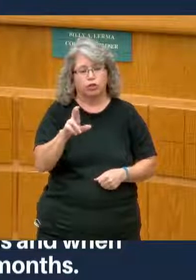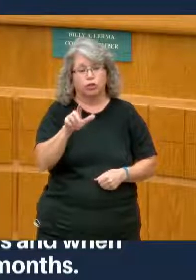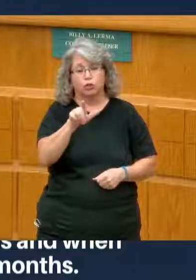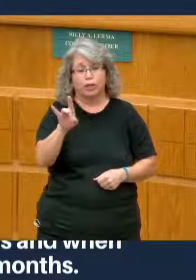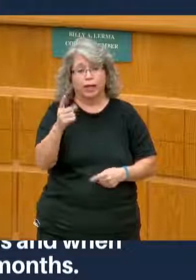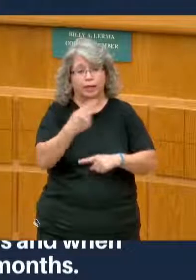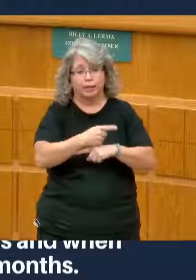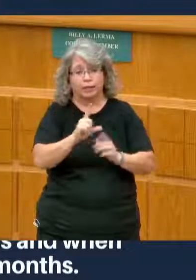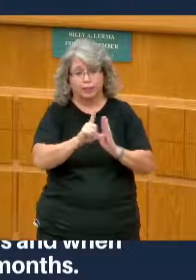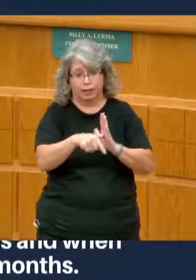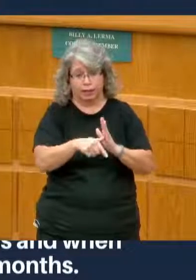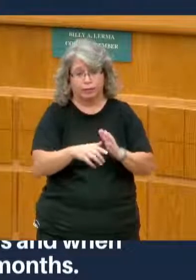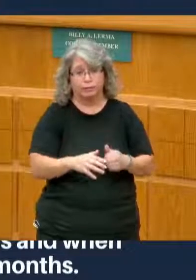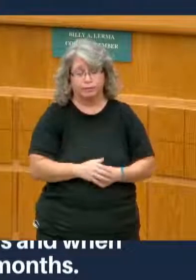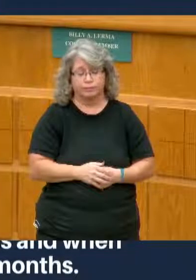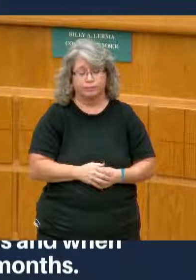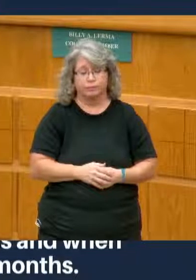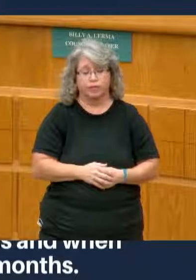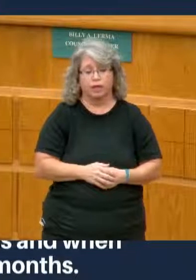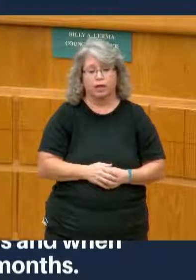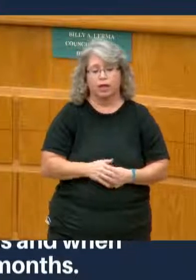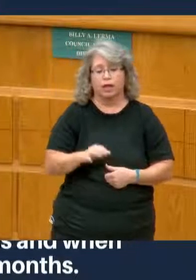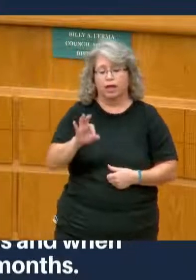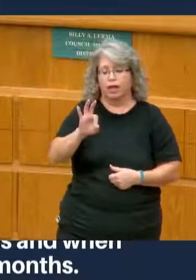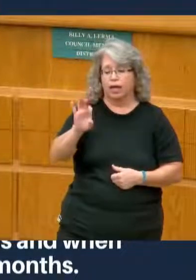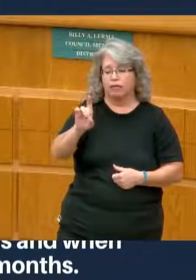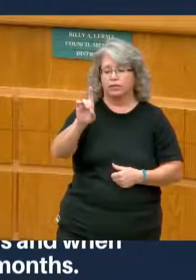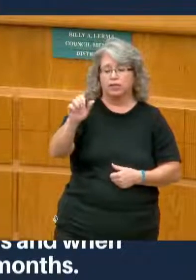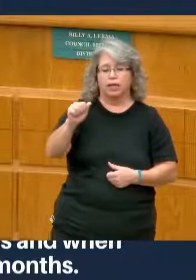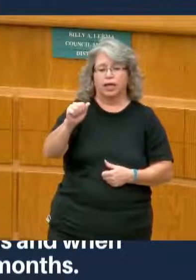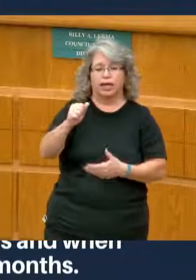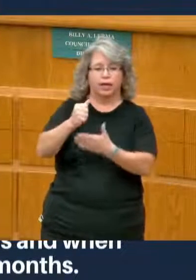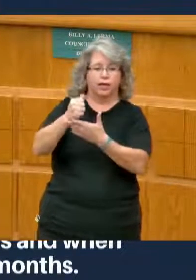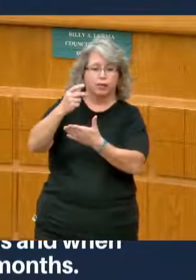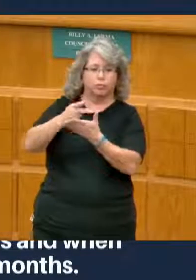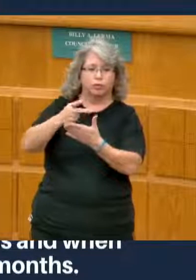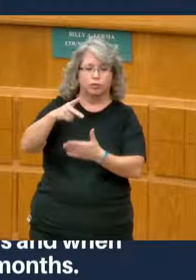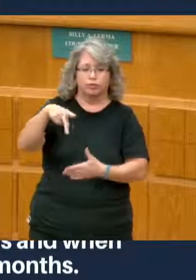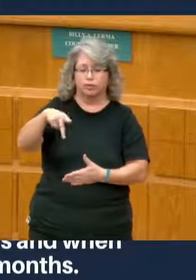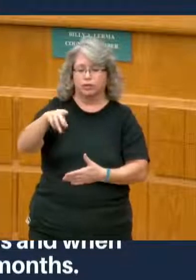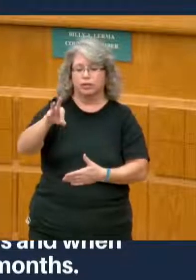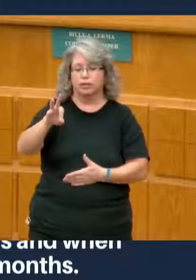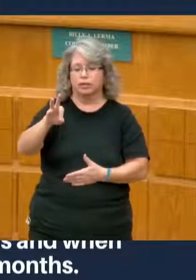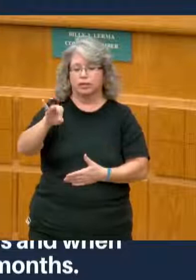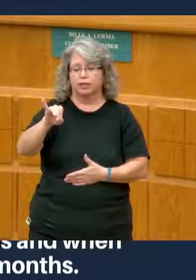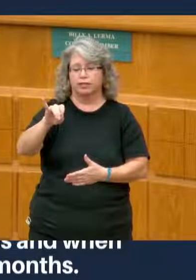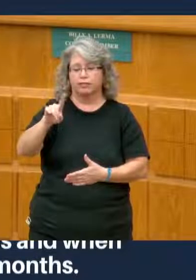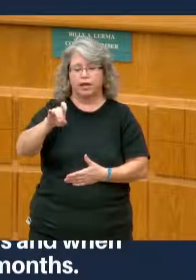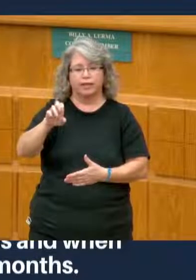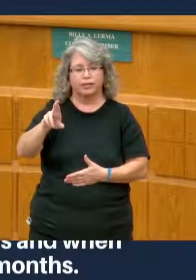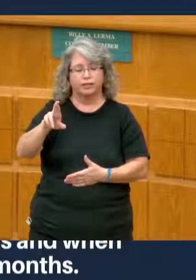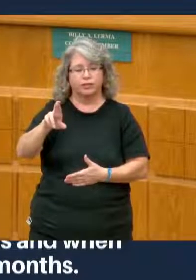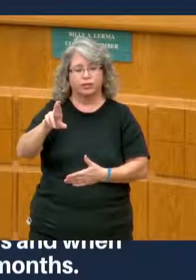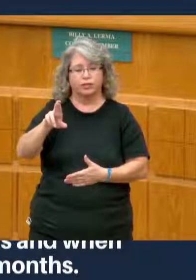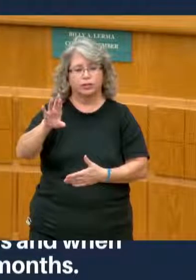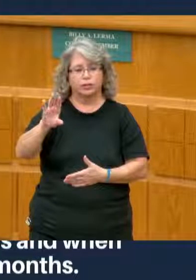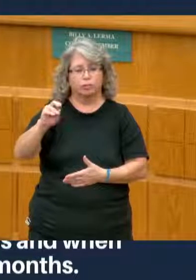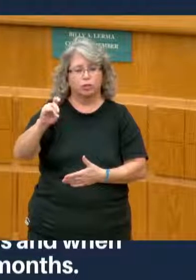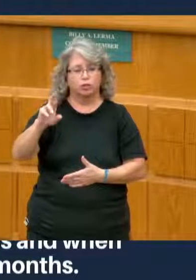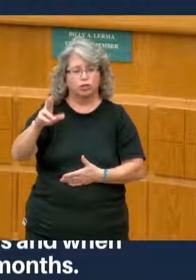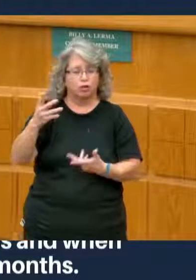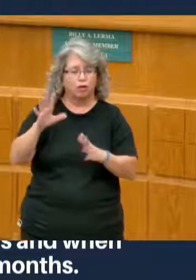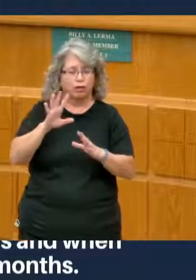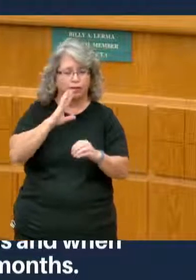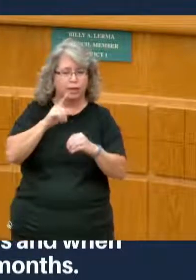And finally, the FDA also approved Pfizer booster shots, and we talked a little bit about that, and it's as early as 5 months after their